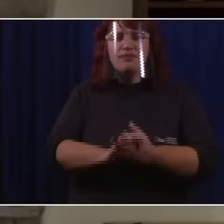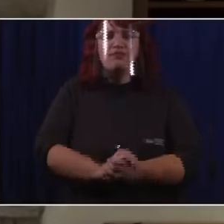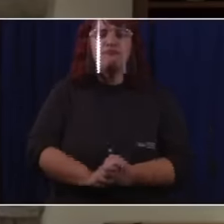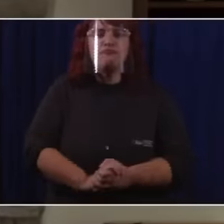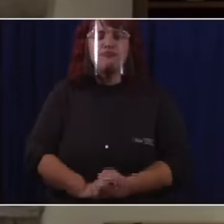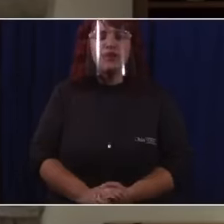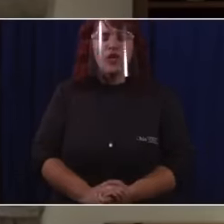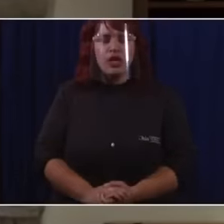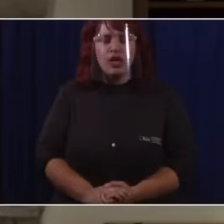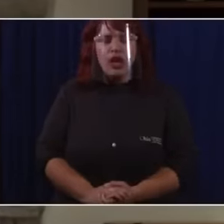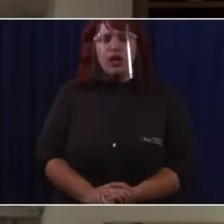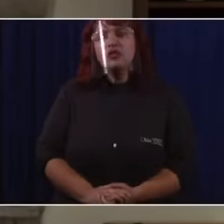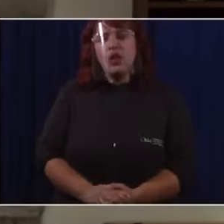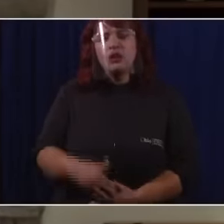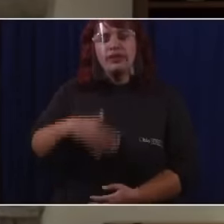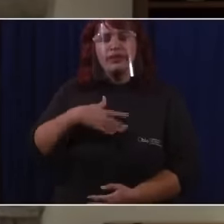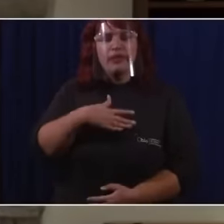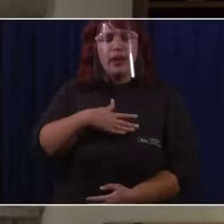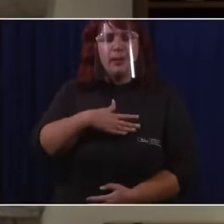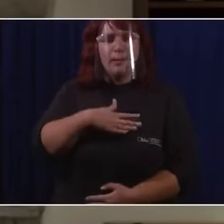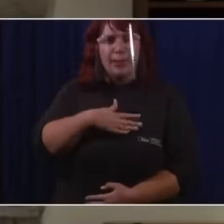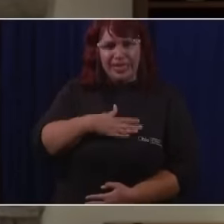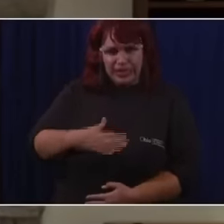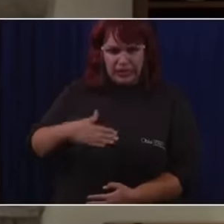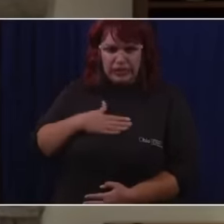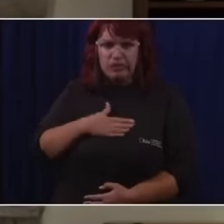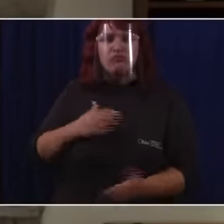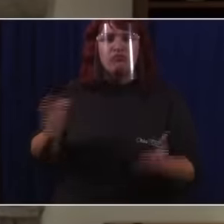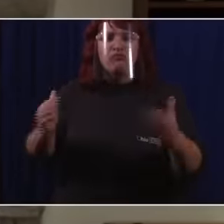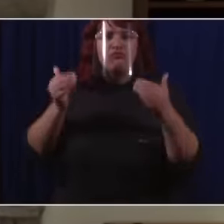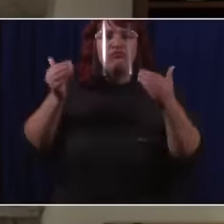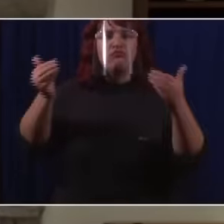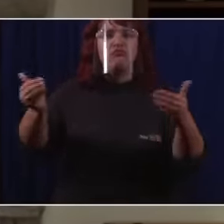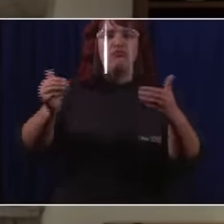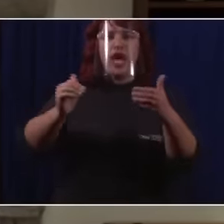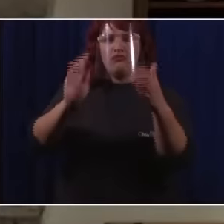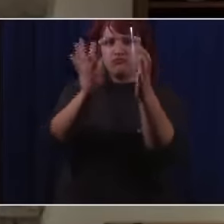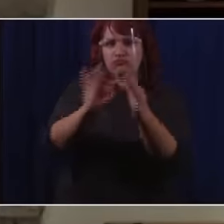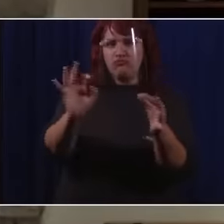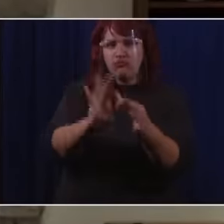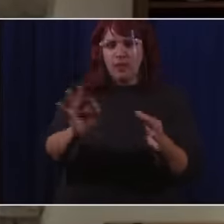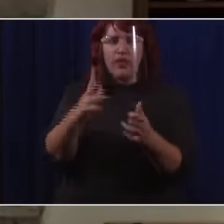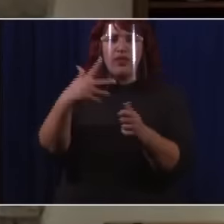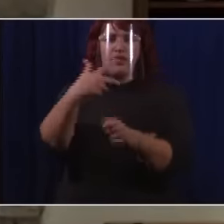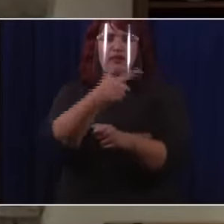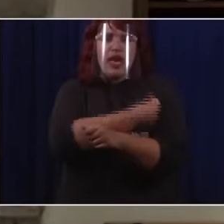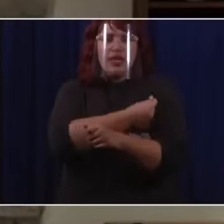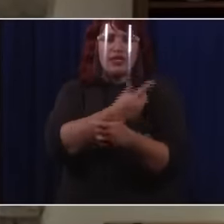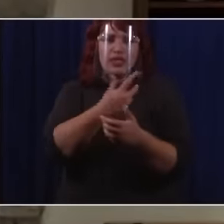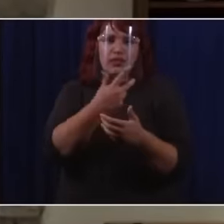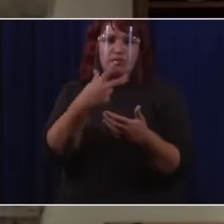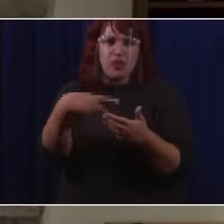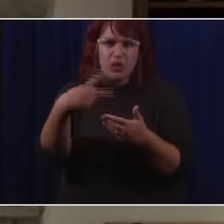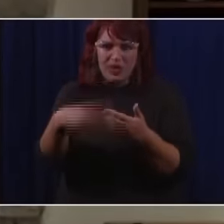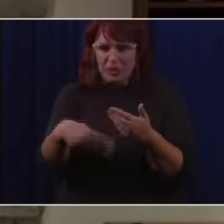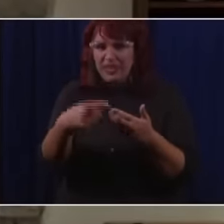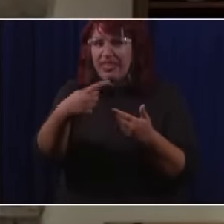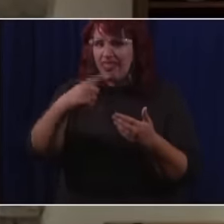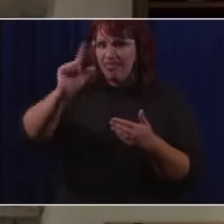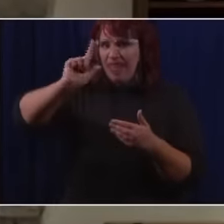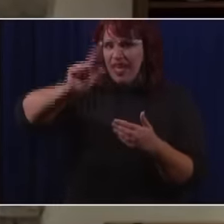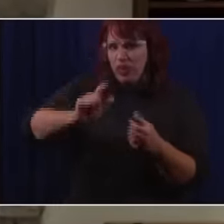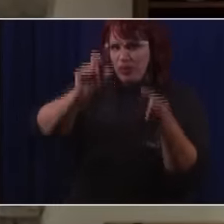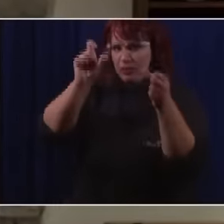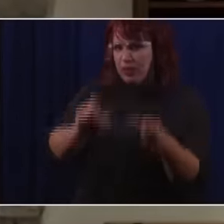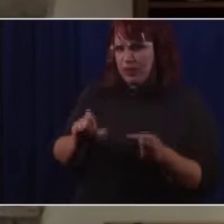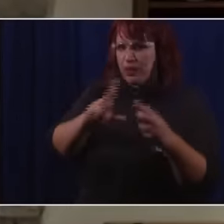ask if you could speak a little bit to the vaccine plan that's getting published later this week online. Is this supposed to be